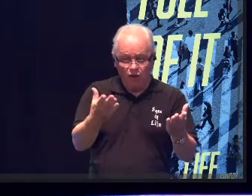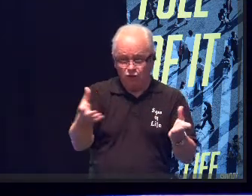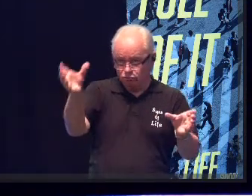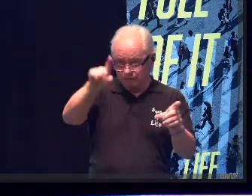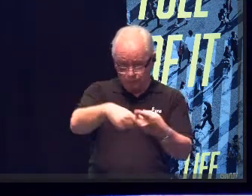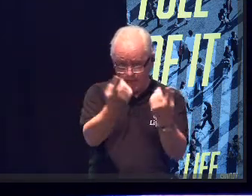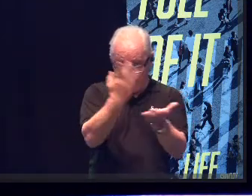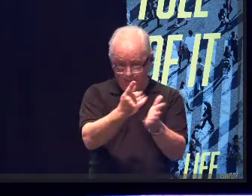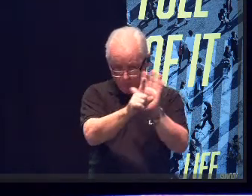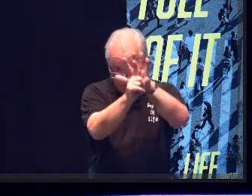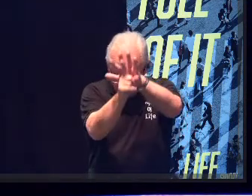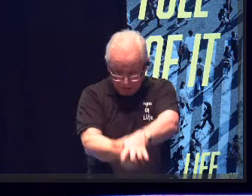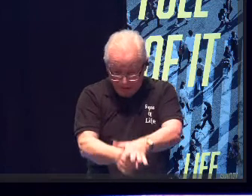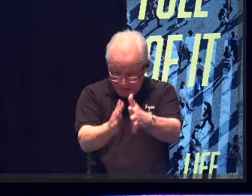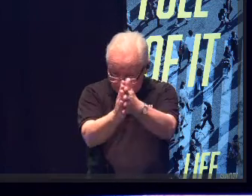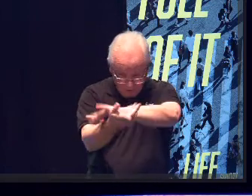none of us can reach the standard.